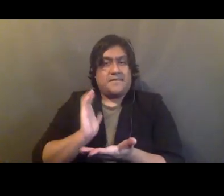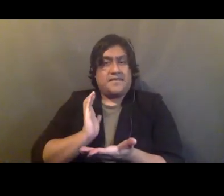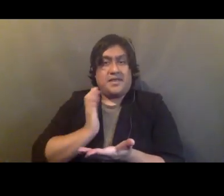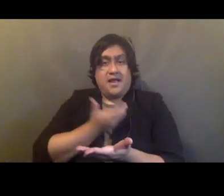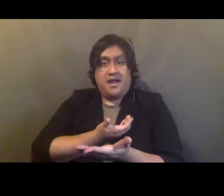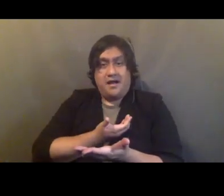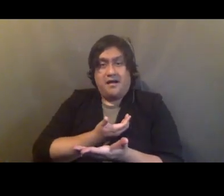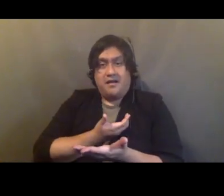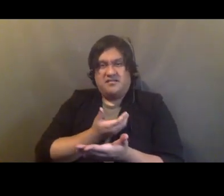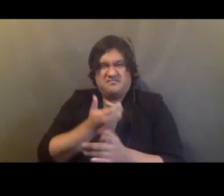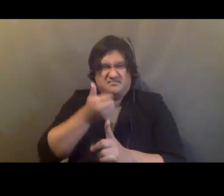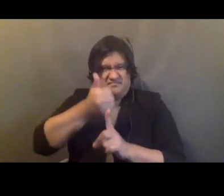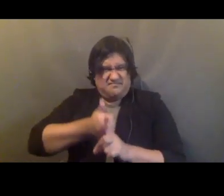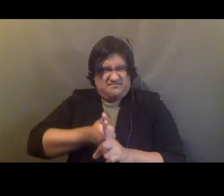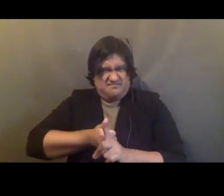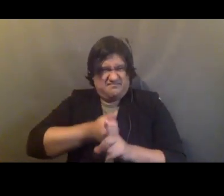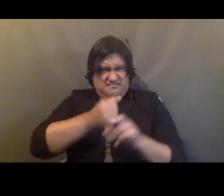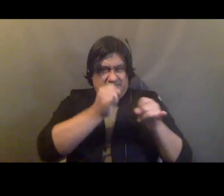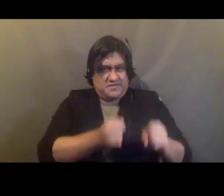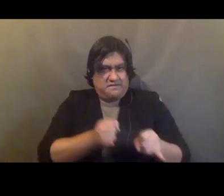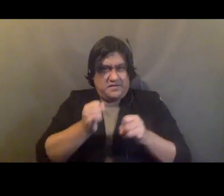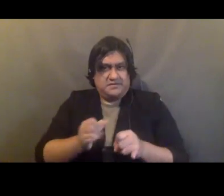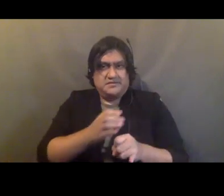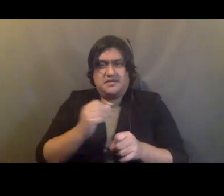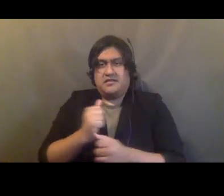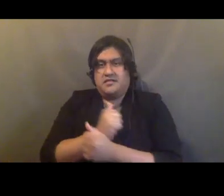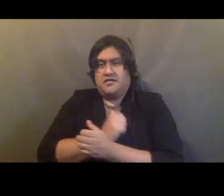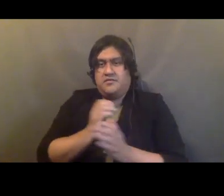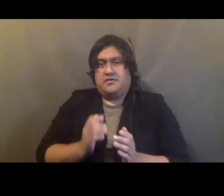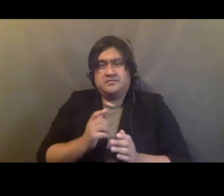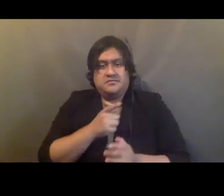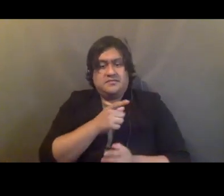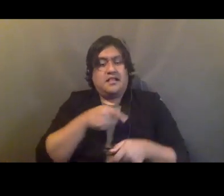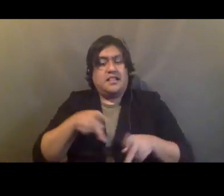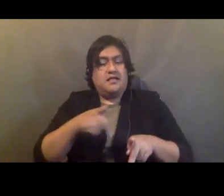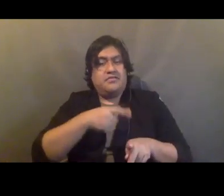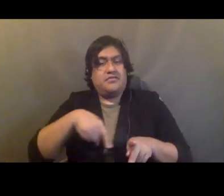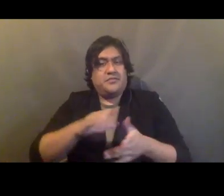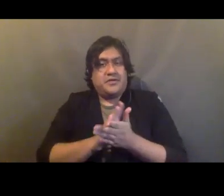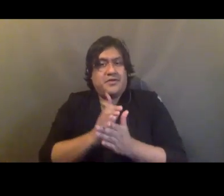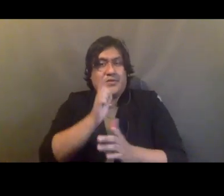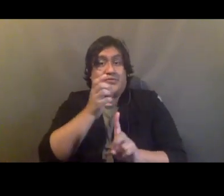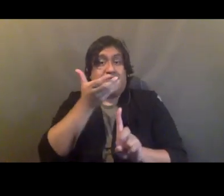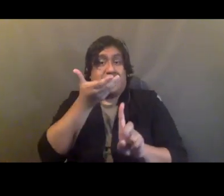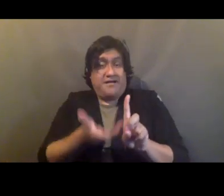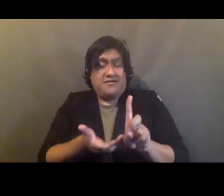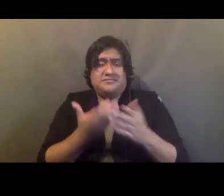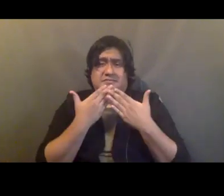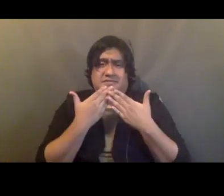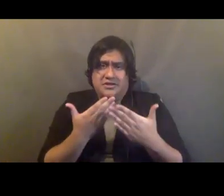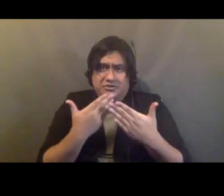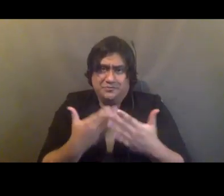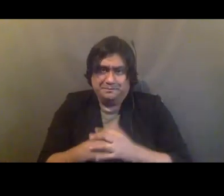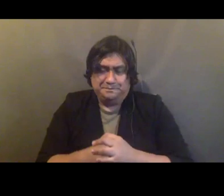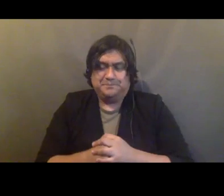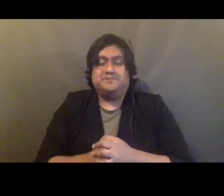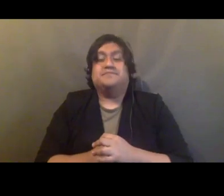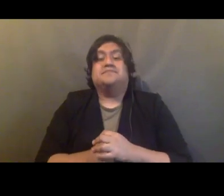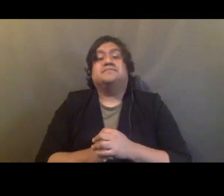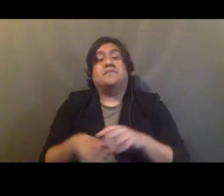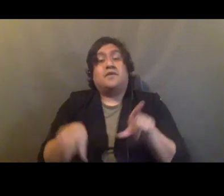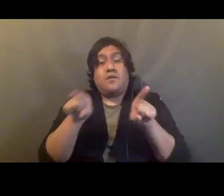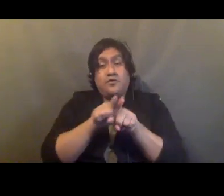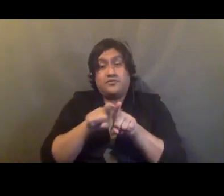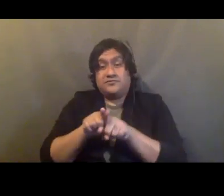each of our individuals and loved ones be who they are. And so thank you. Outside of Dr.